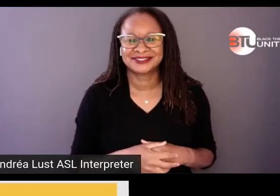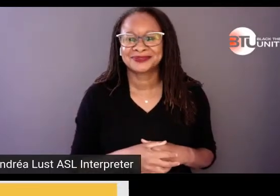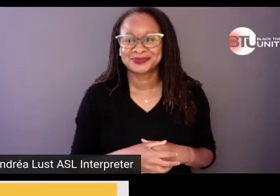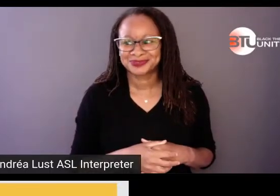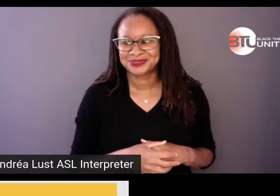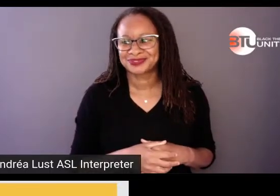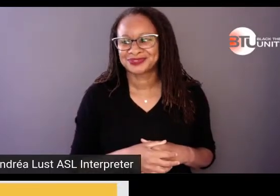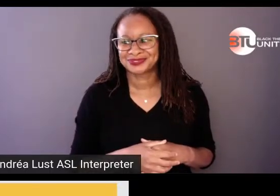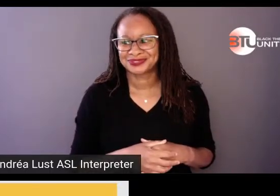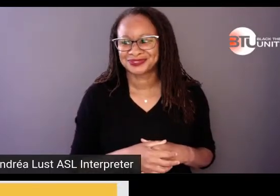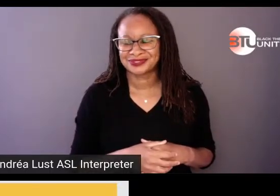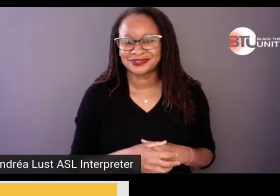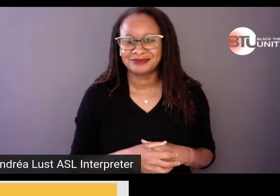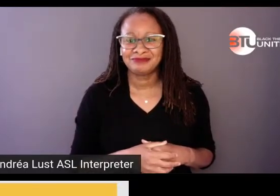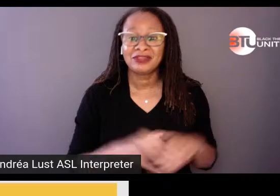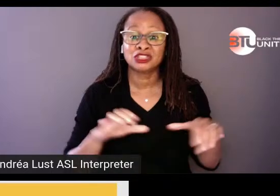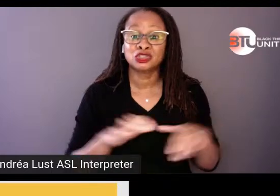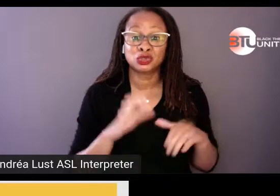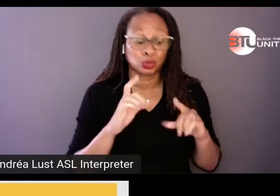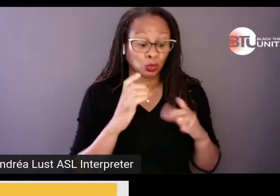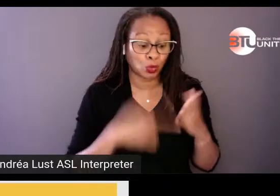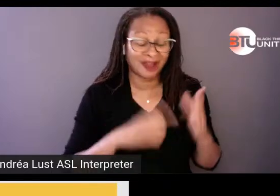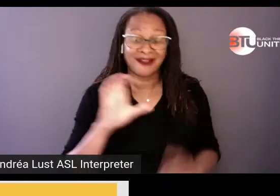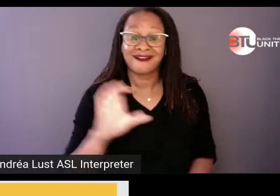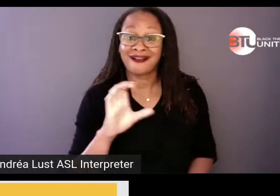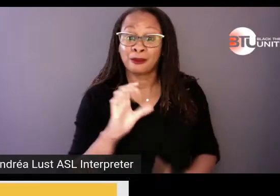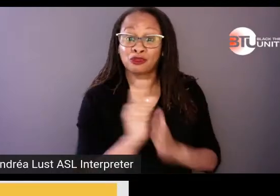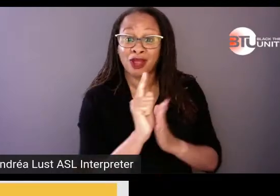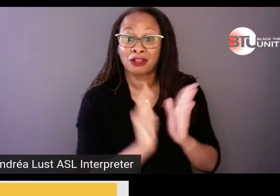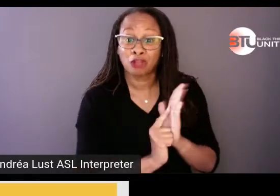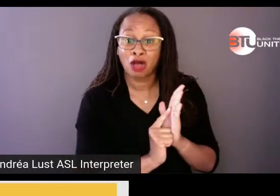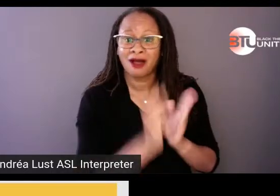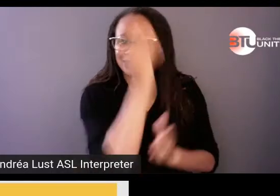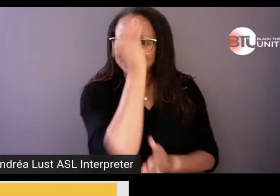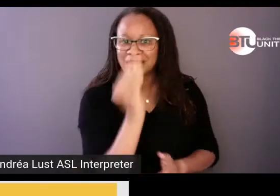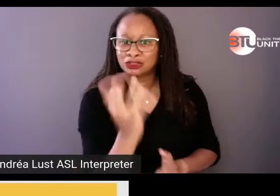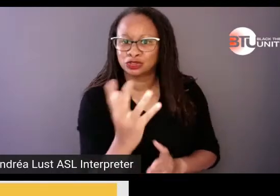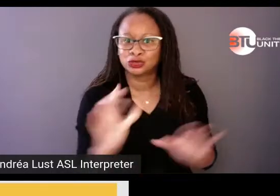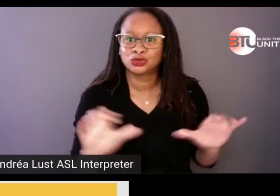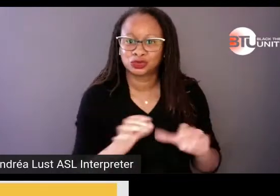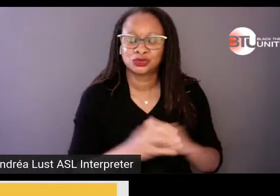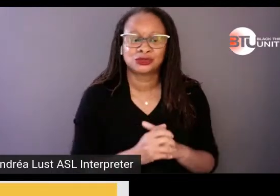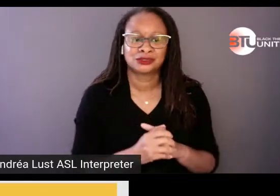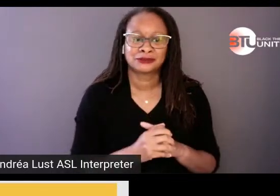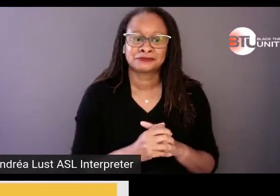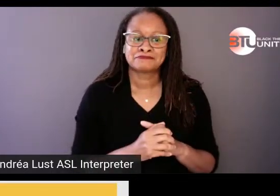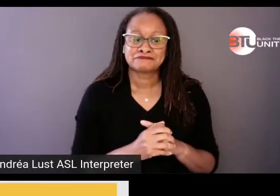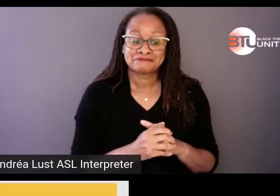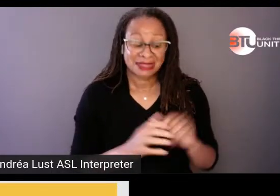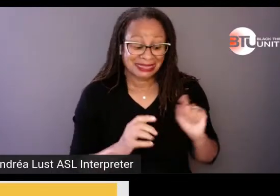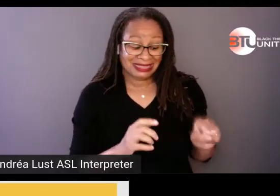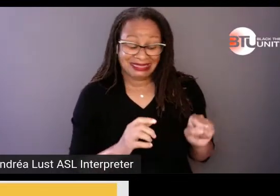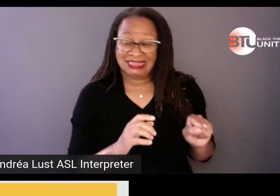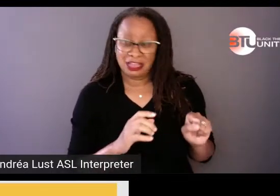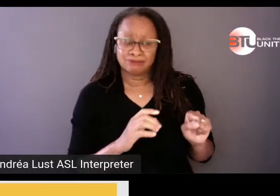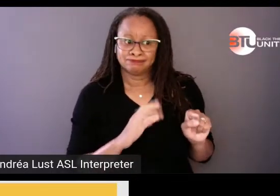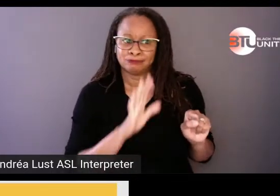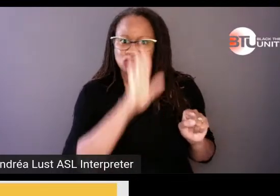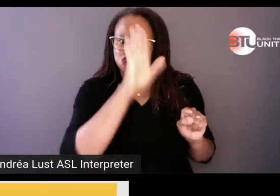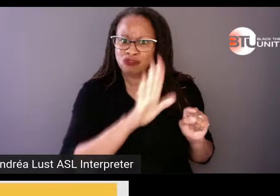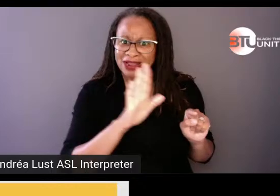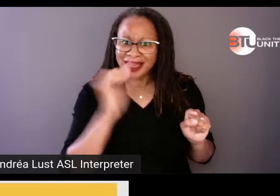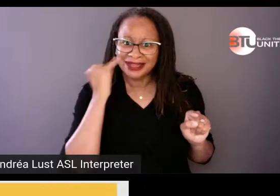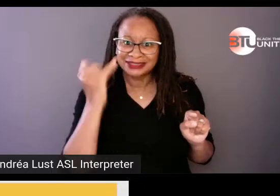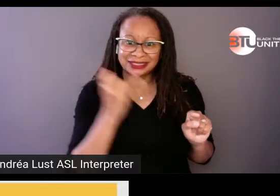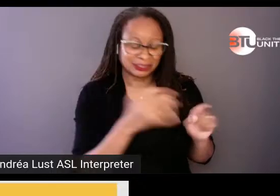You do what the copyright law tells you to do, which is take that great creative idea that you had and you